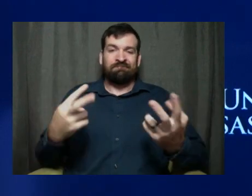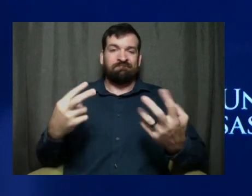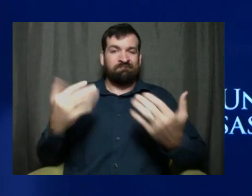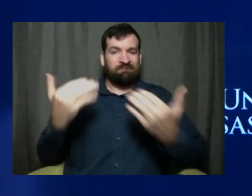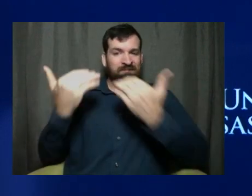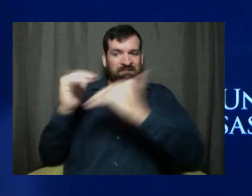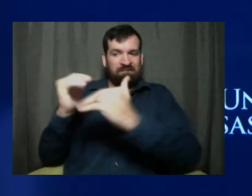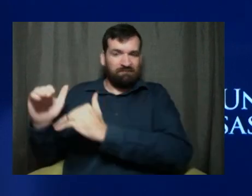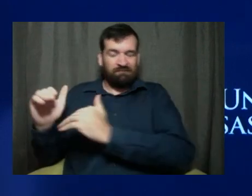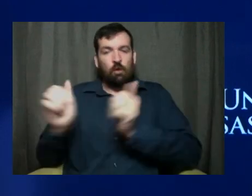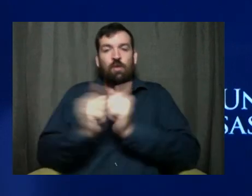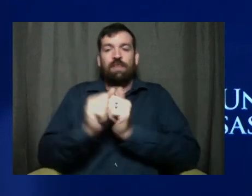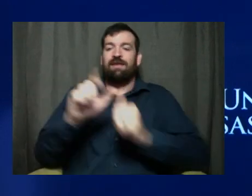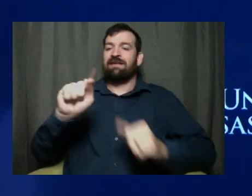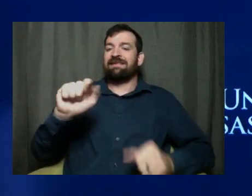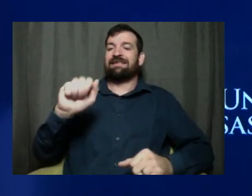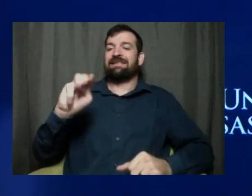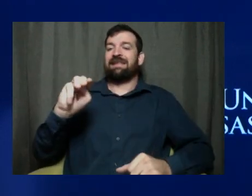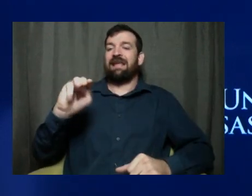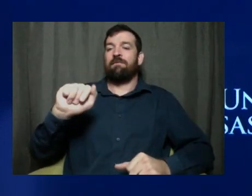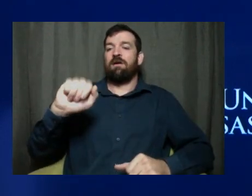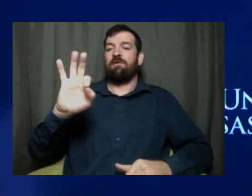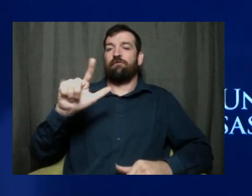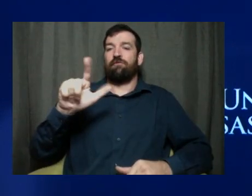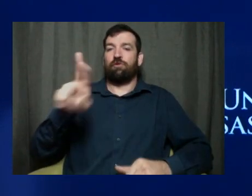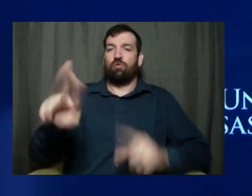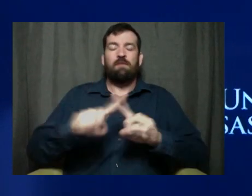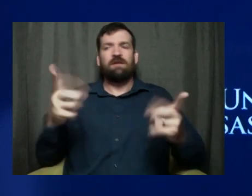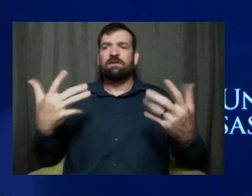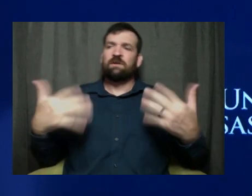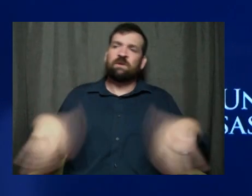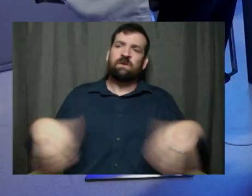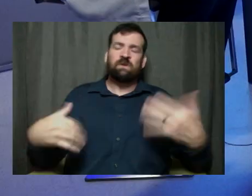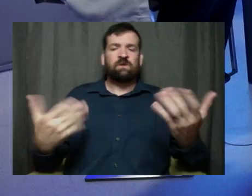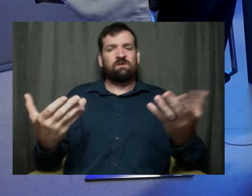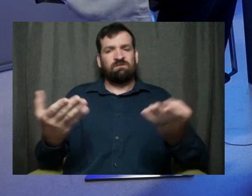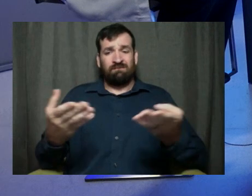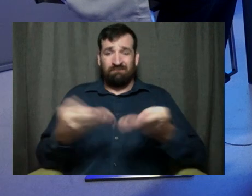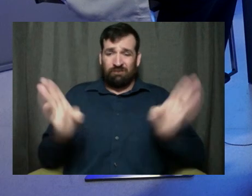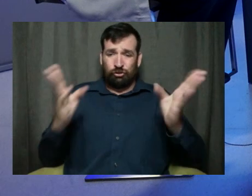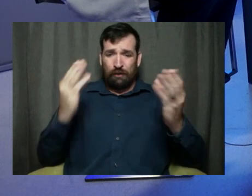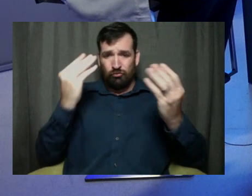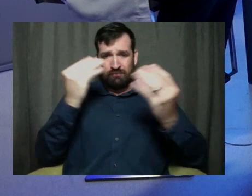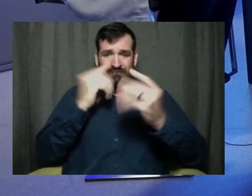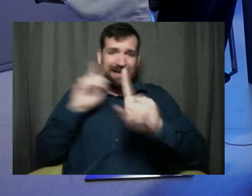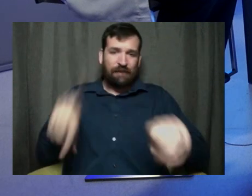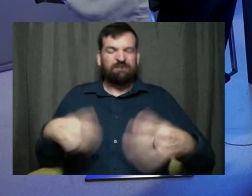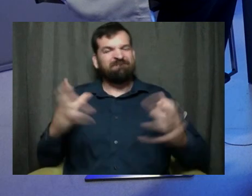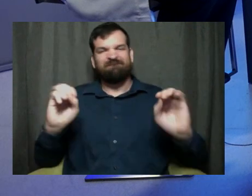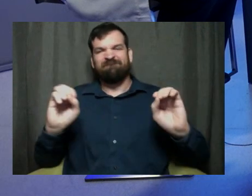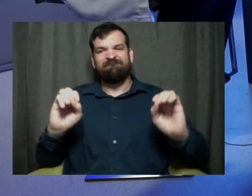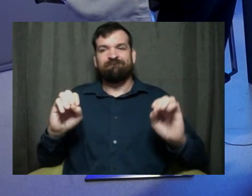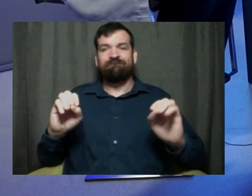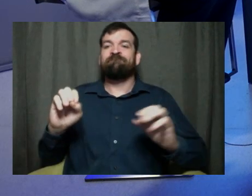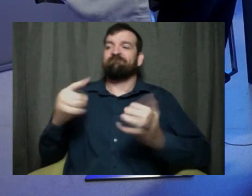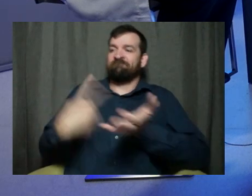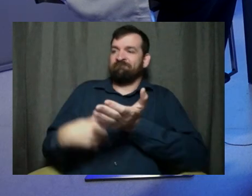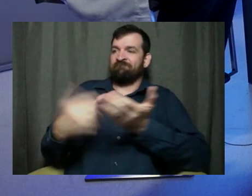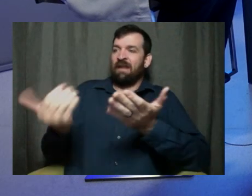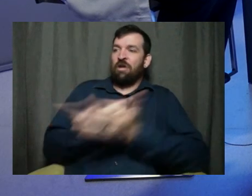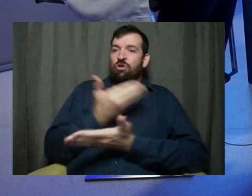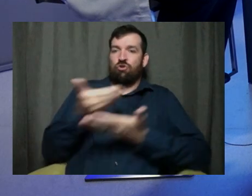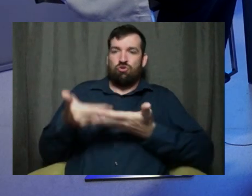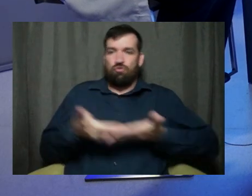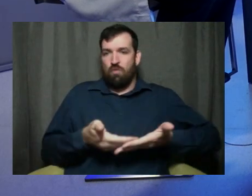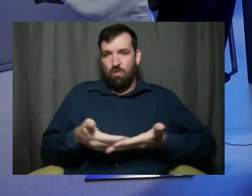but so. Kind of hard to probably have a blanket statement one way or another. All right, we're talking newborn screenings today, but I had to sneak in